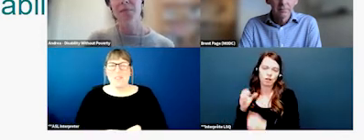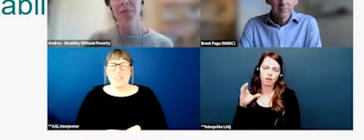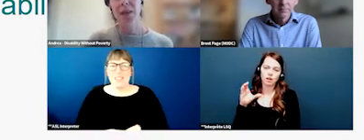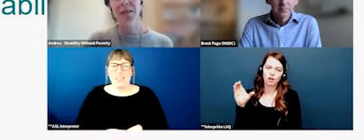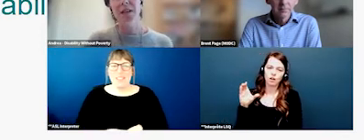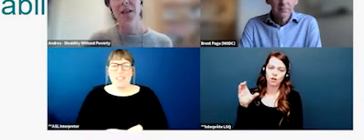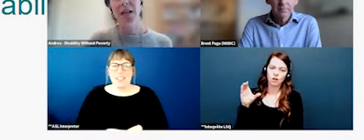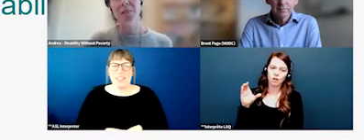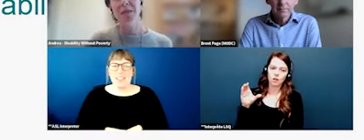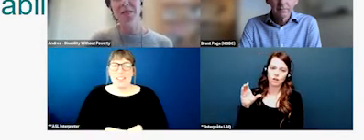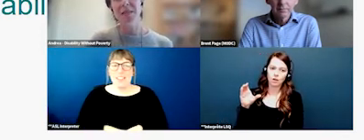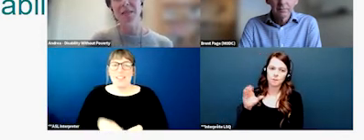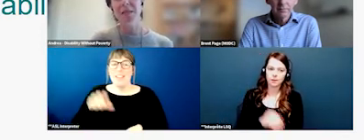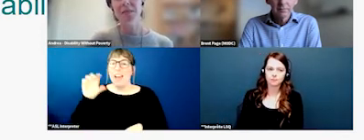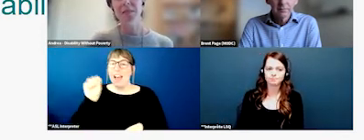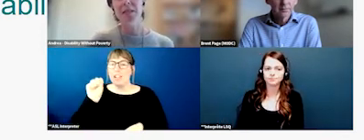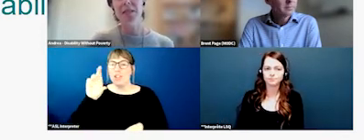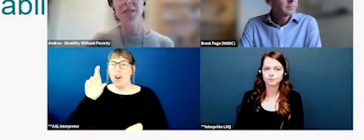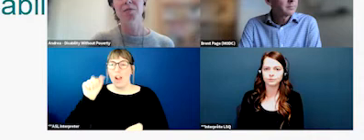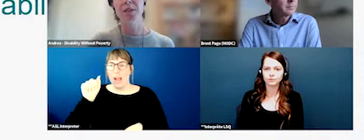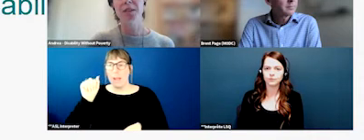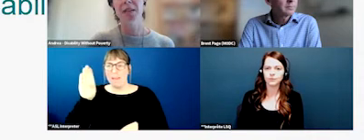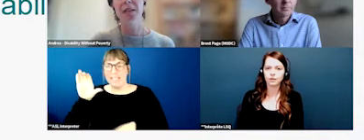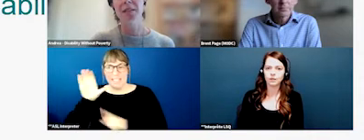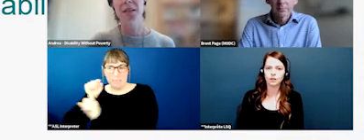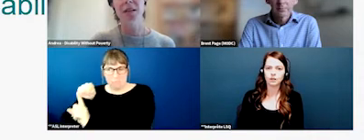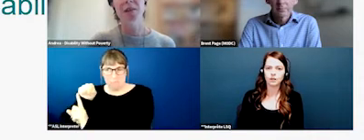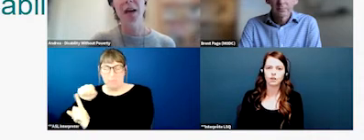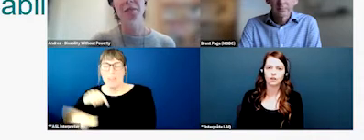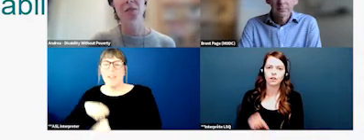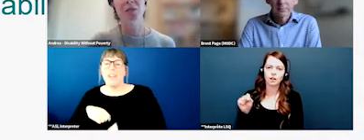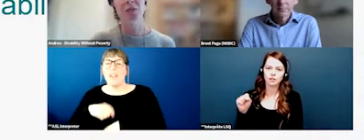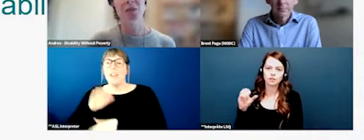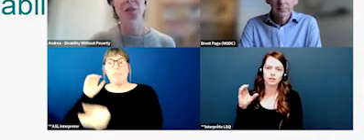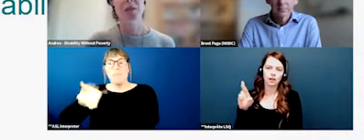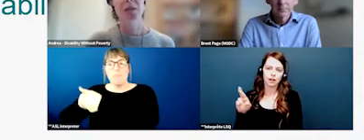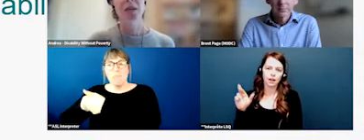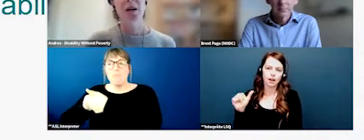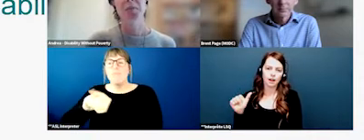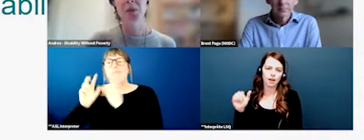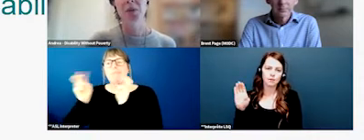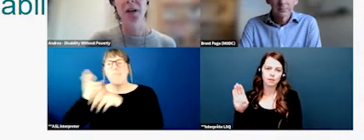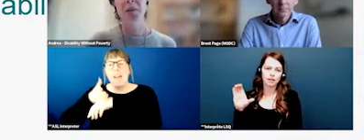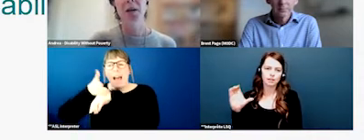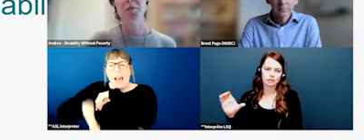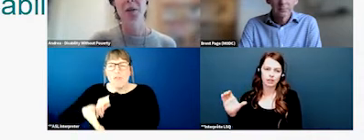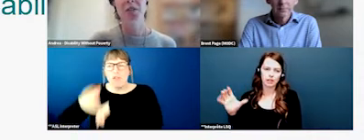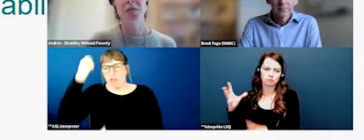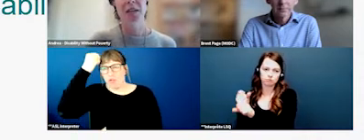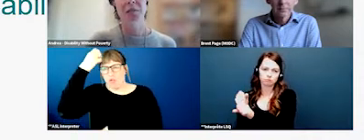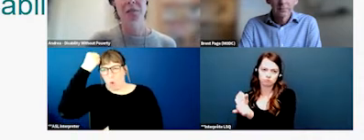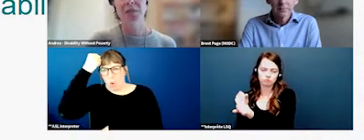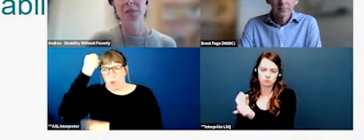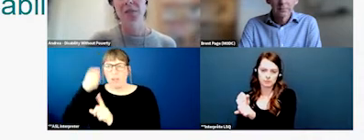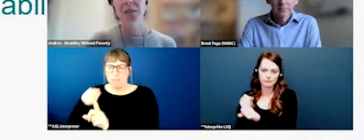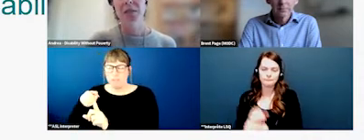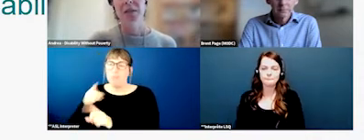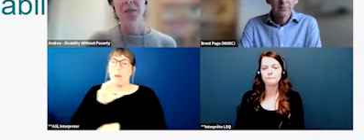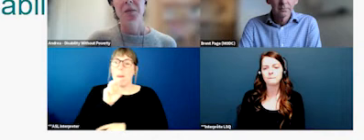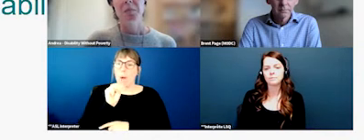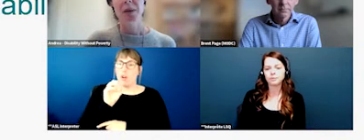SRABC. SRABC is an affiliate of After Stroke, a program of March of